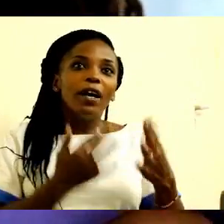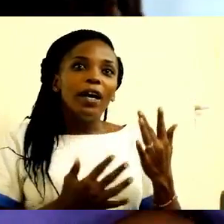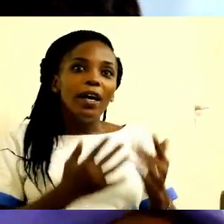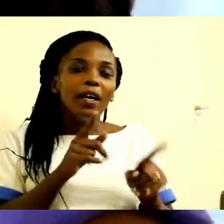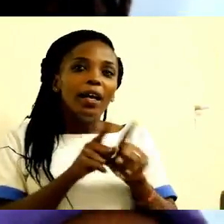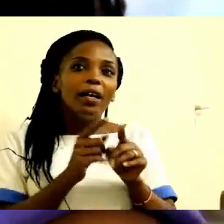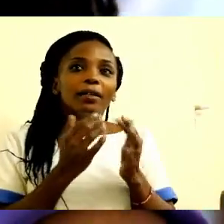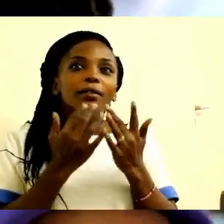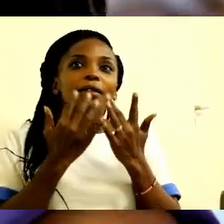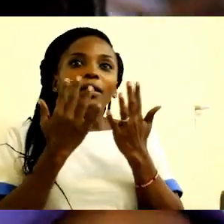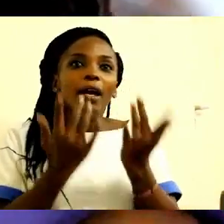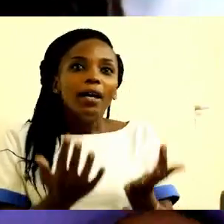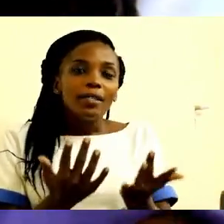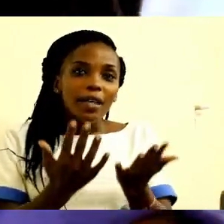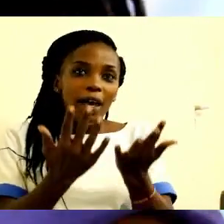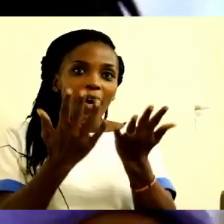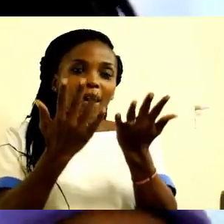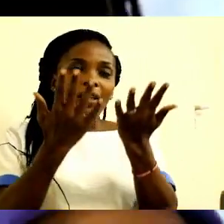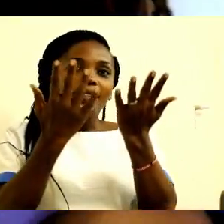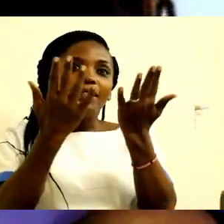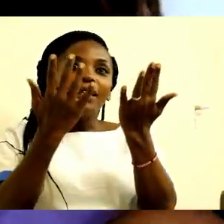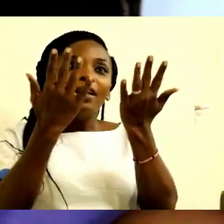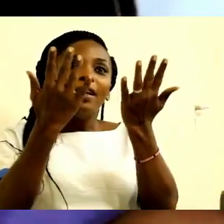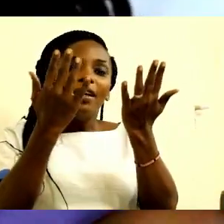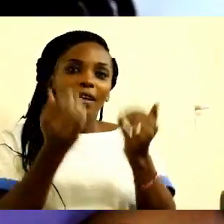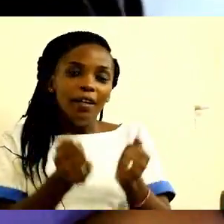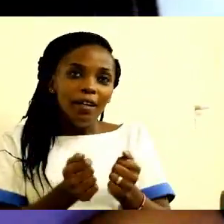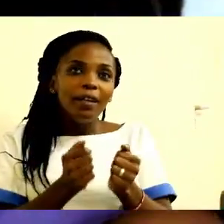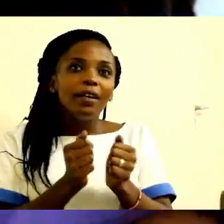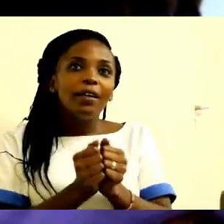lives of fire and incense